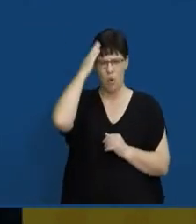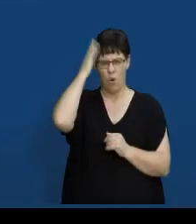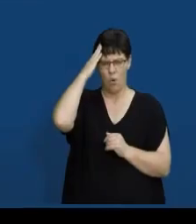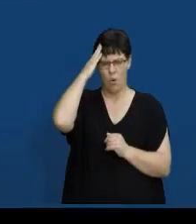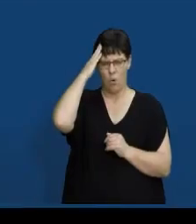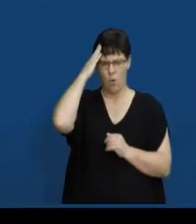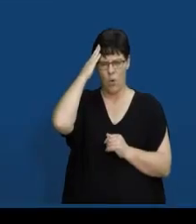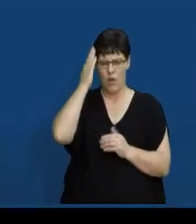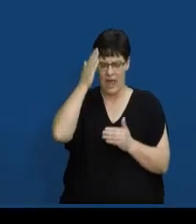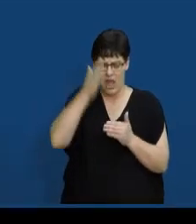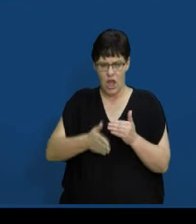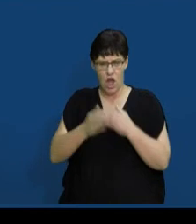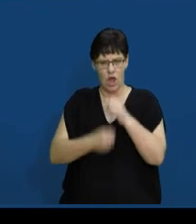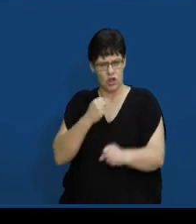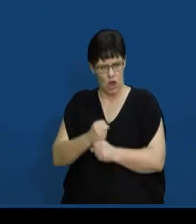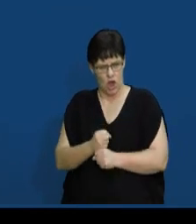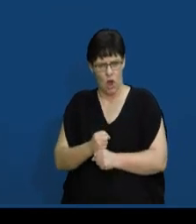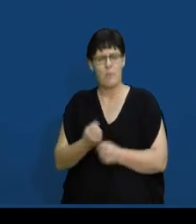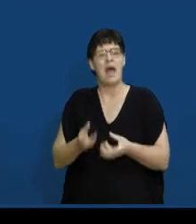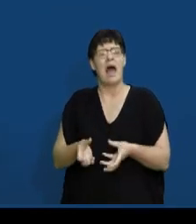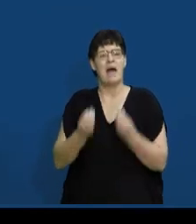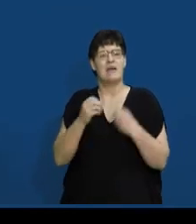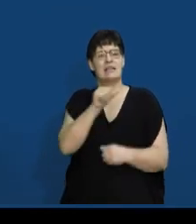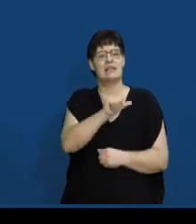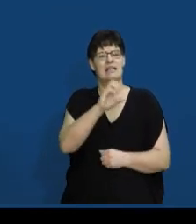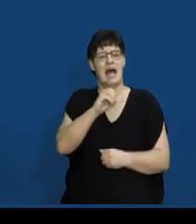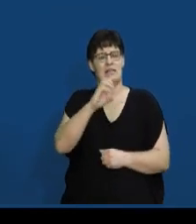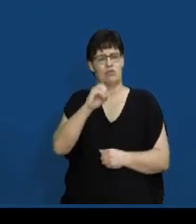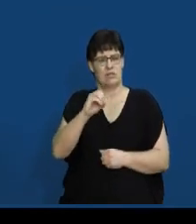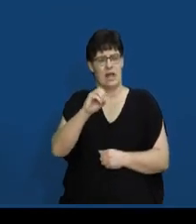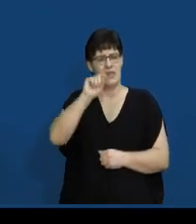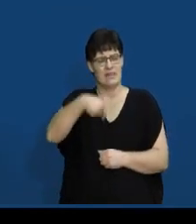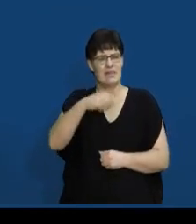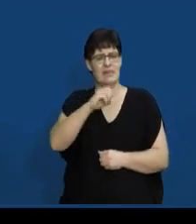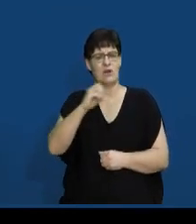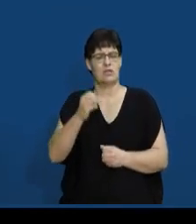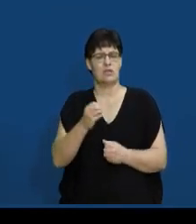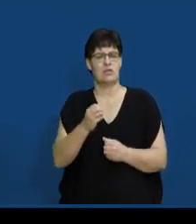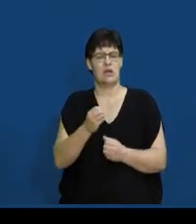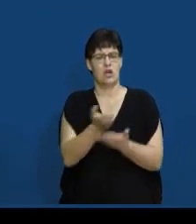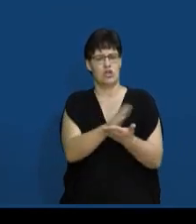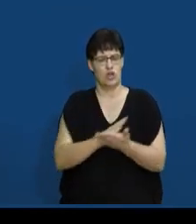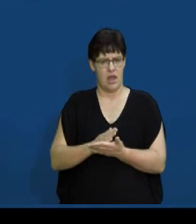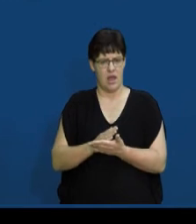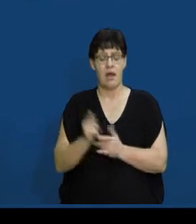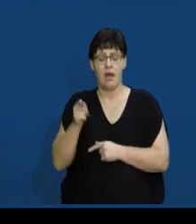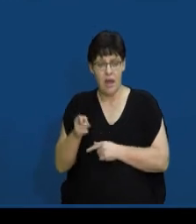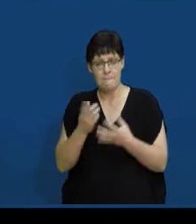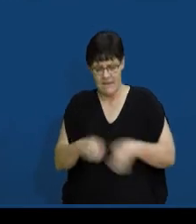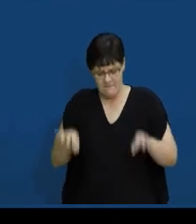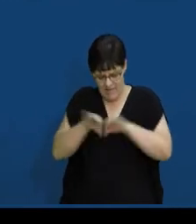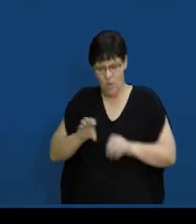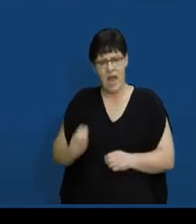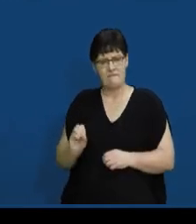the end of the year, I've got 600,000 shares, and I have the value for those shares,